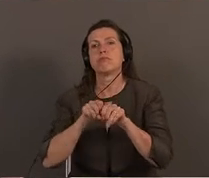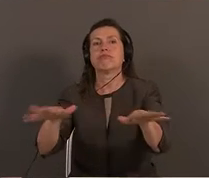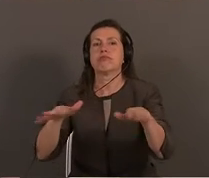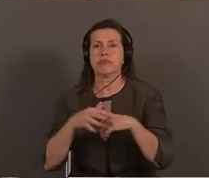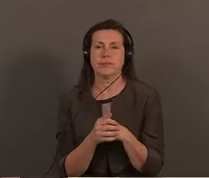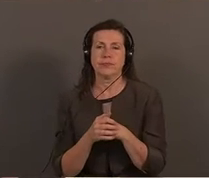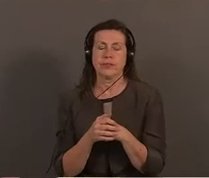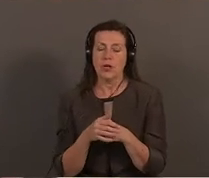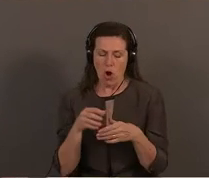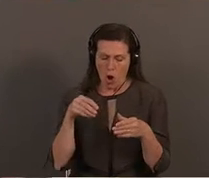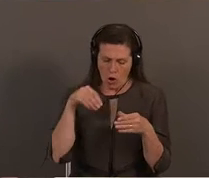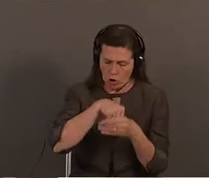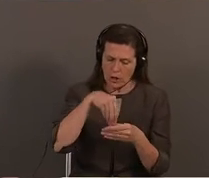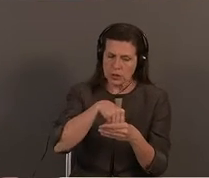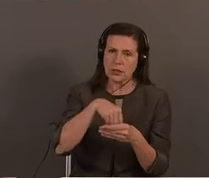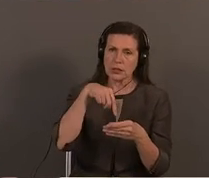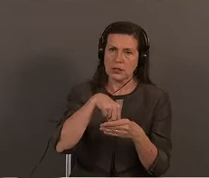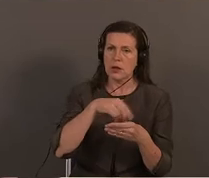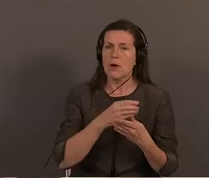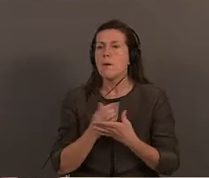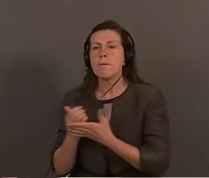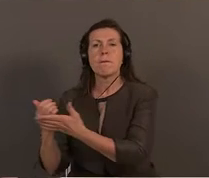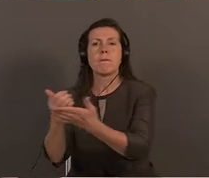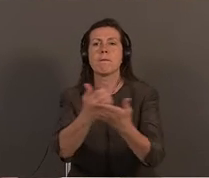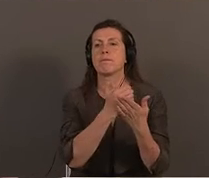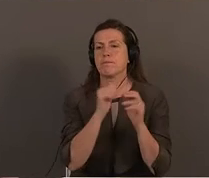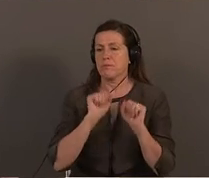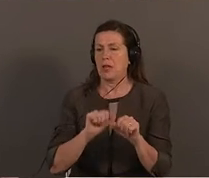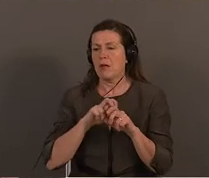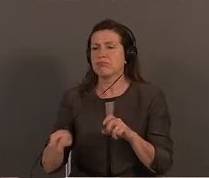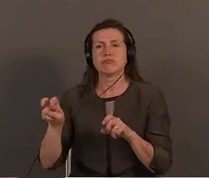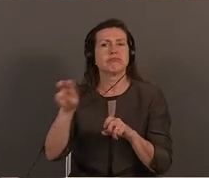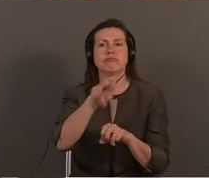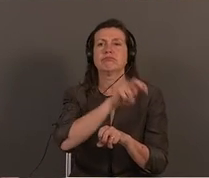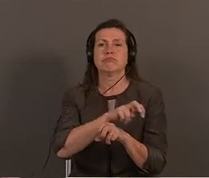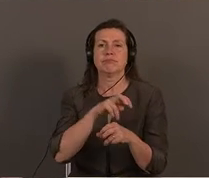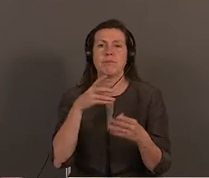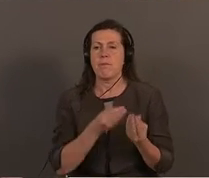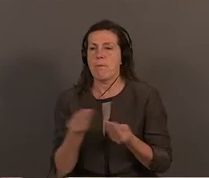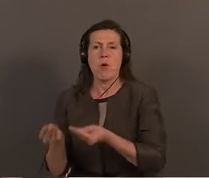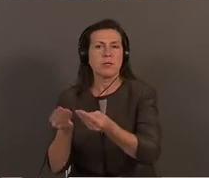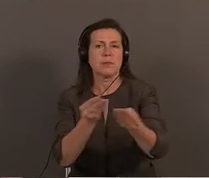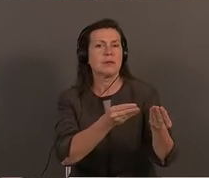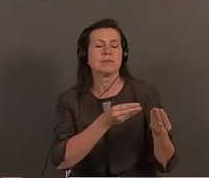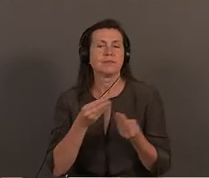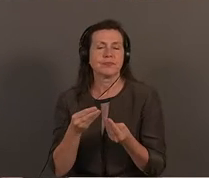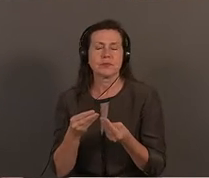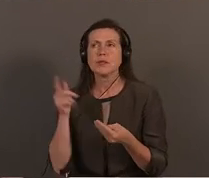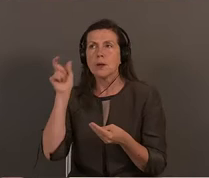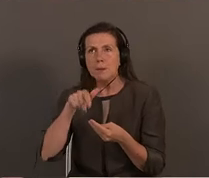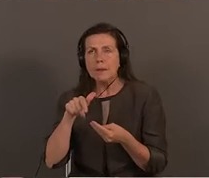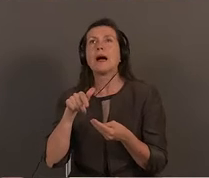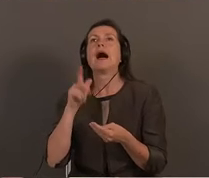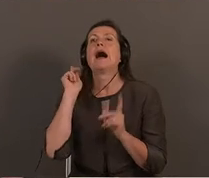of the content. The next issue where all the people, they are able to understand that